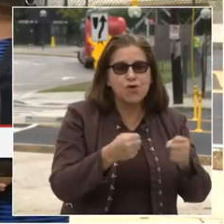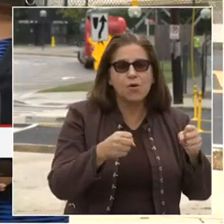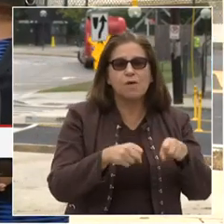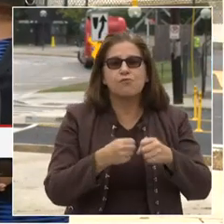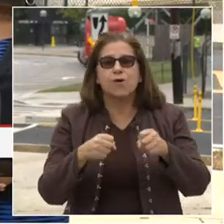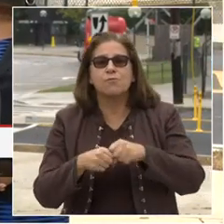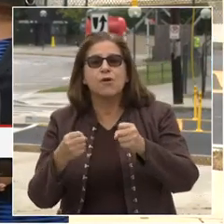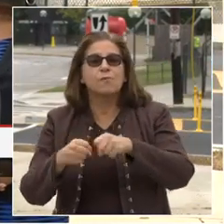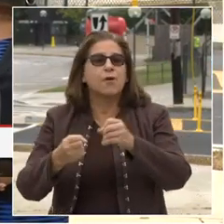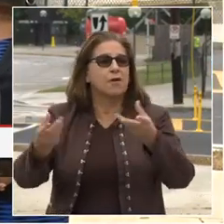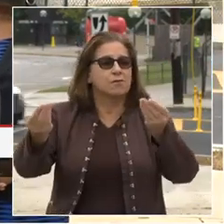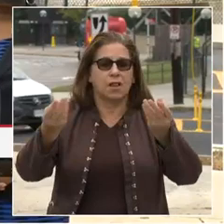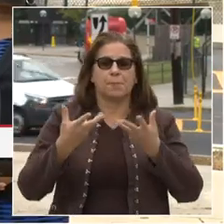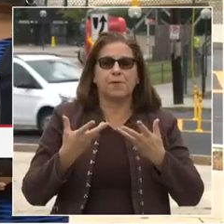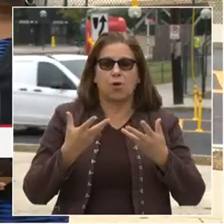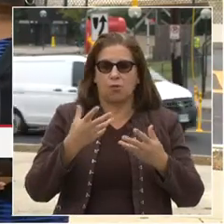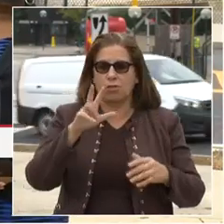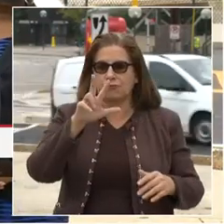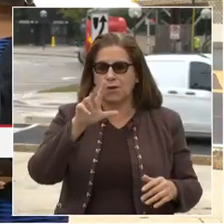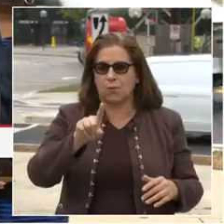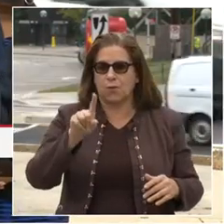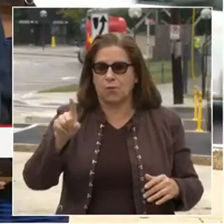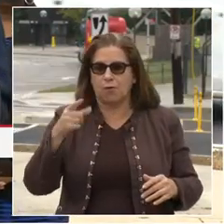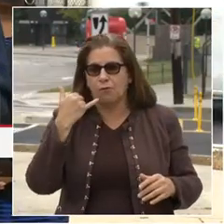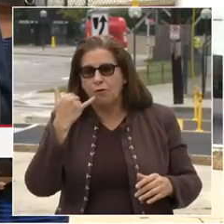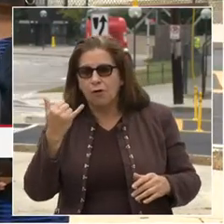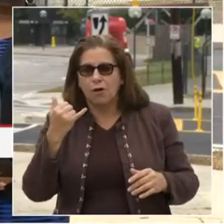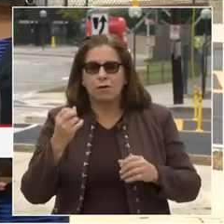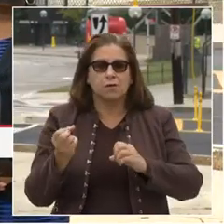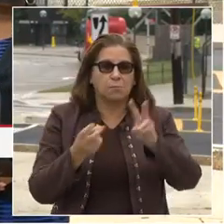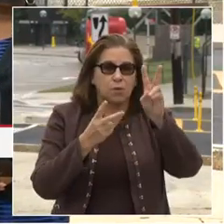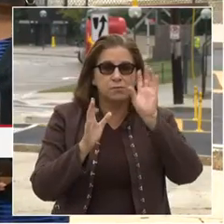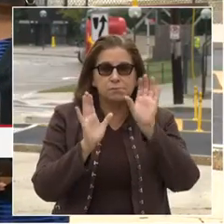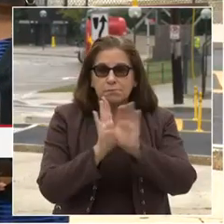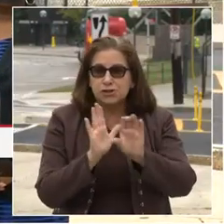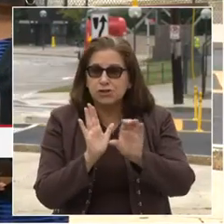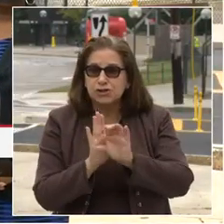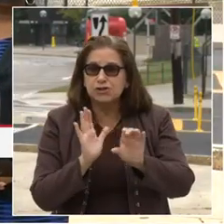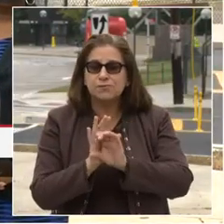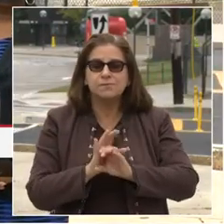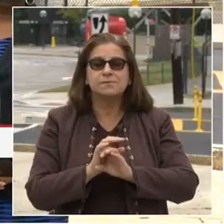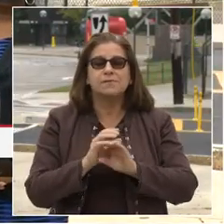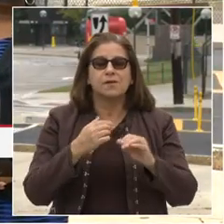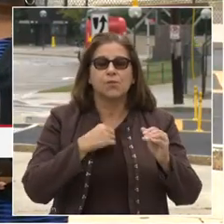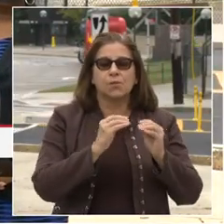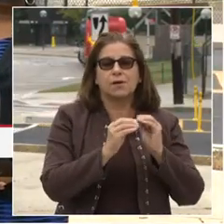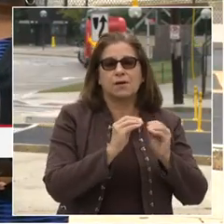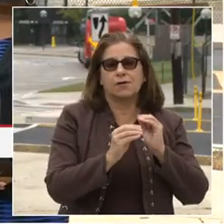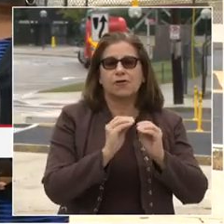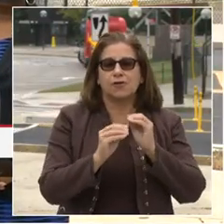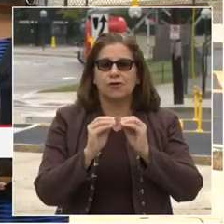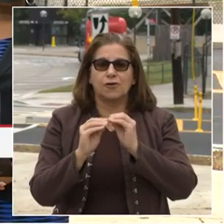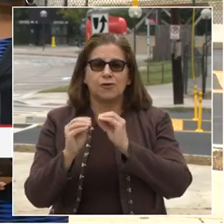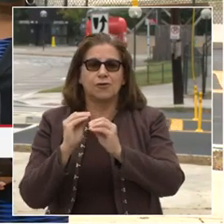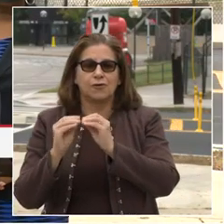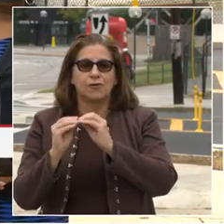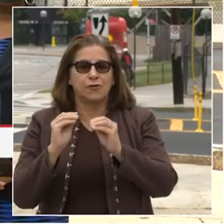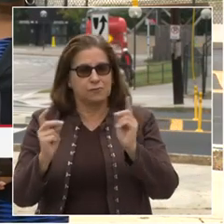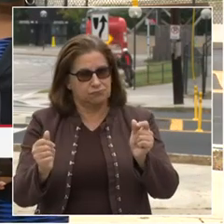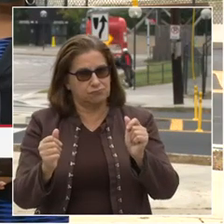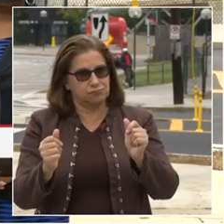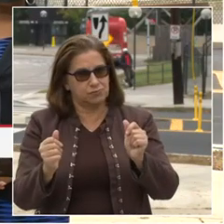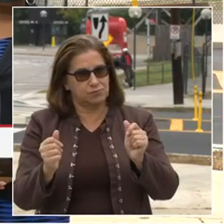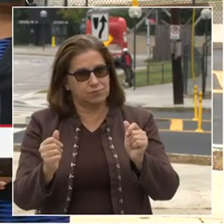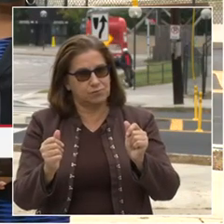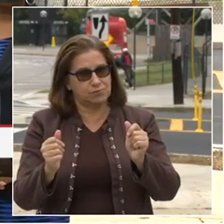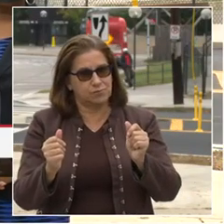communities. As I said, this is part of a series of well-funded and thoughtful projects across all